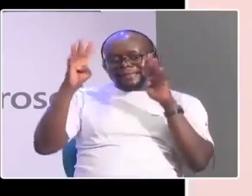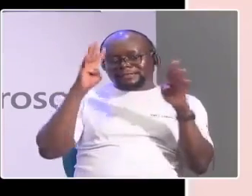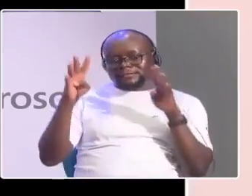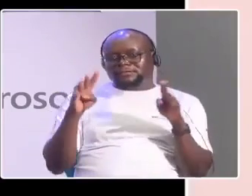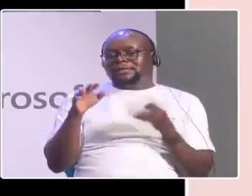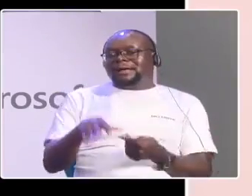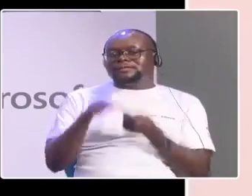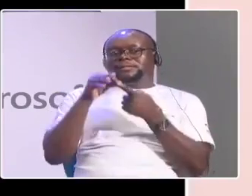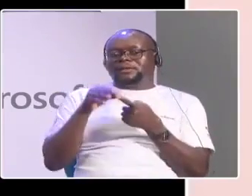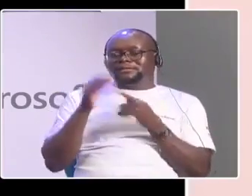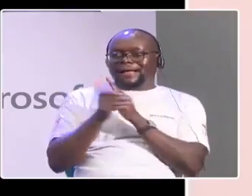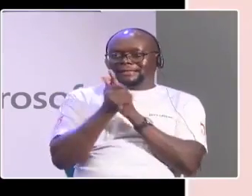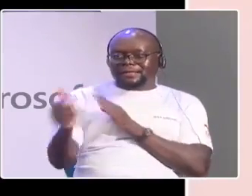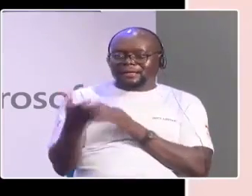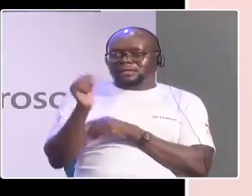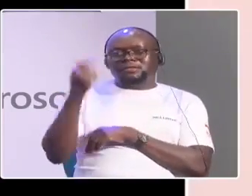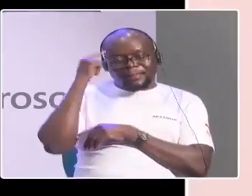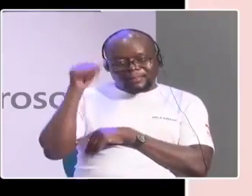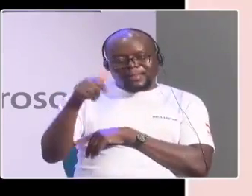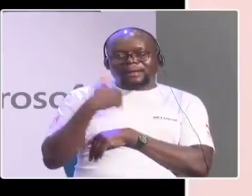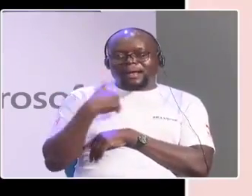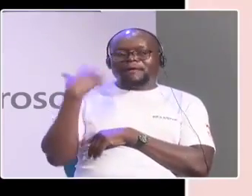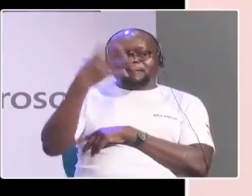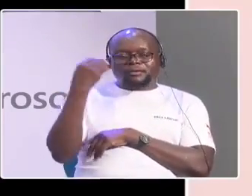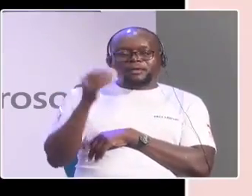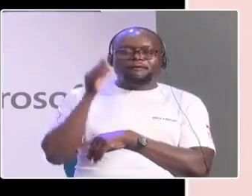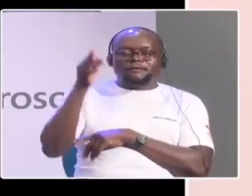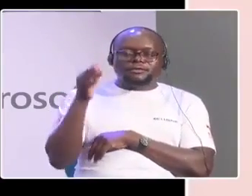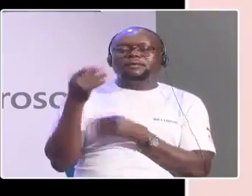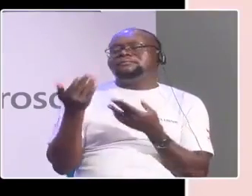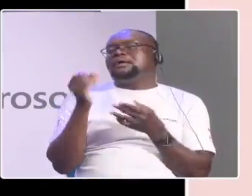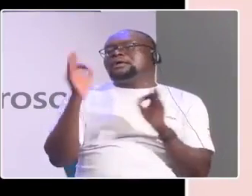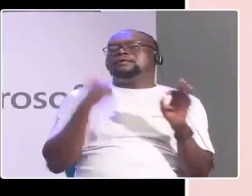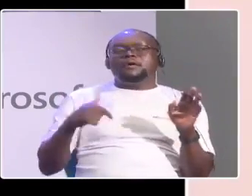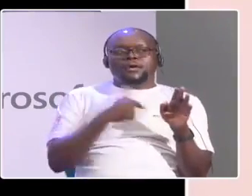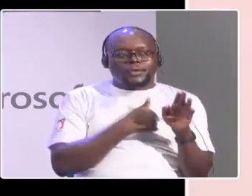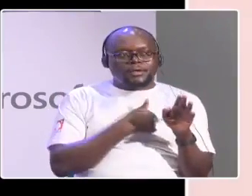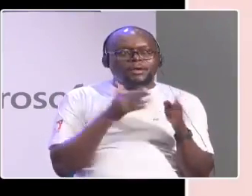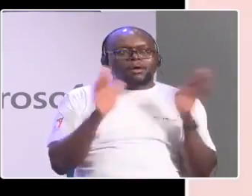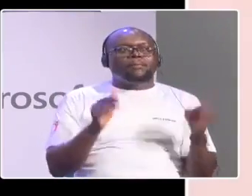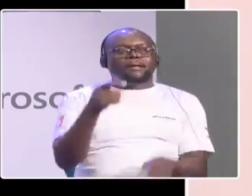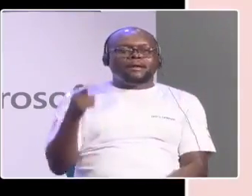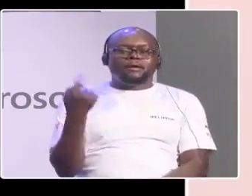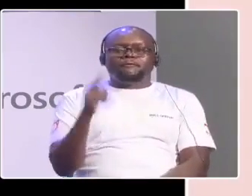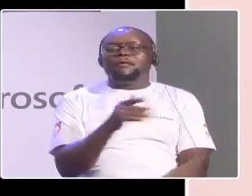and specializing in skills. So I think there is a beautiful future ahead if we open the doors for